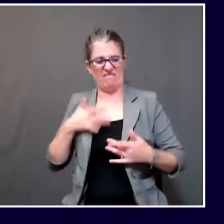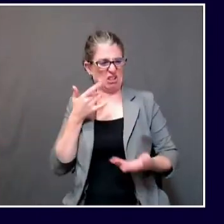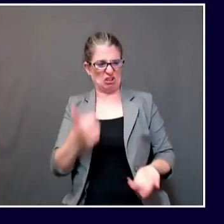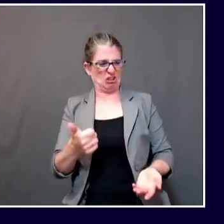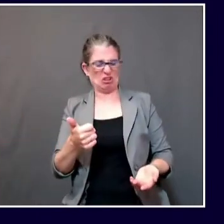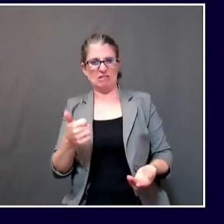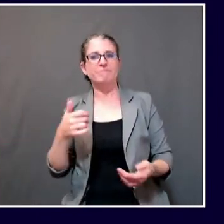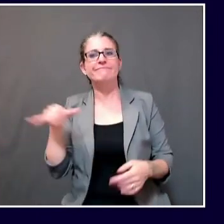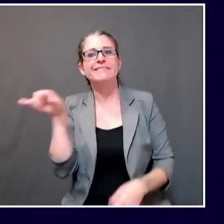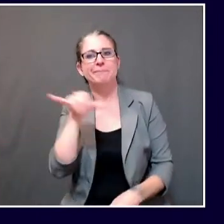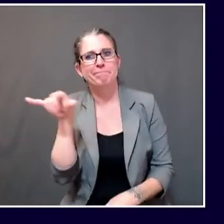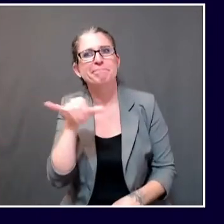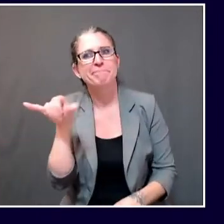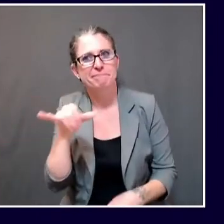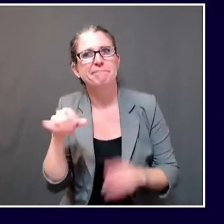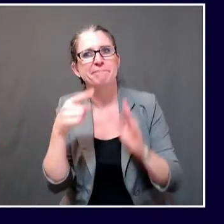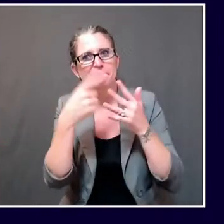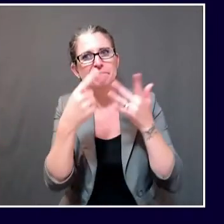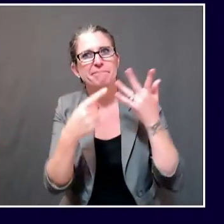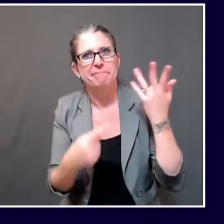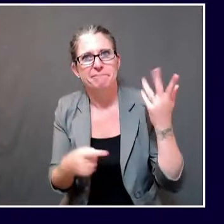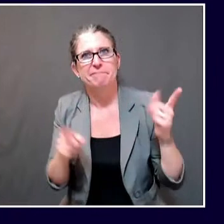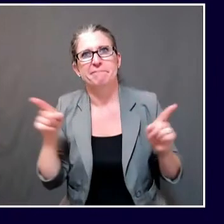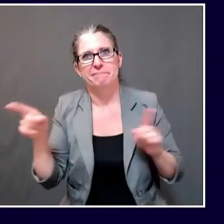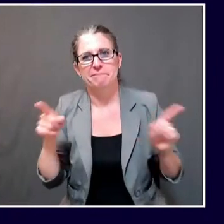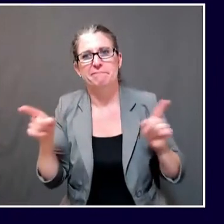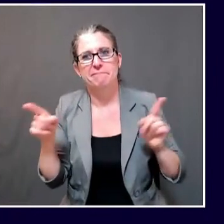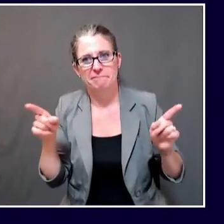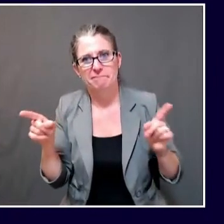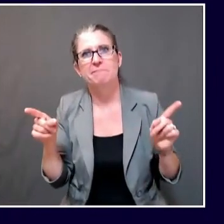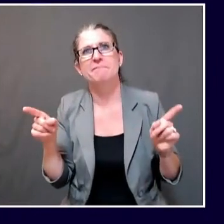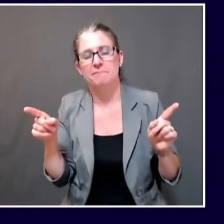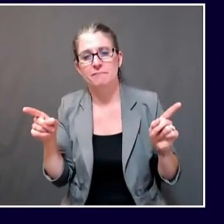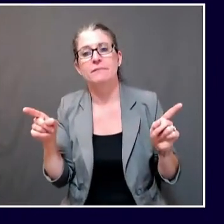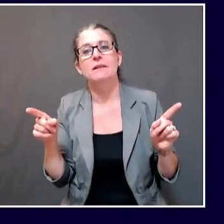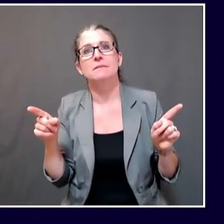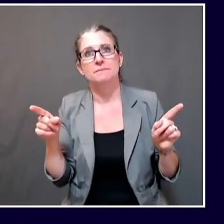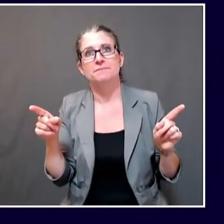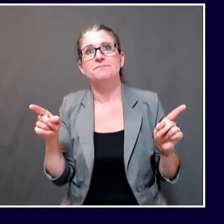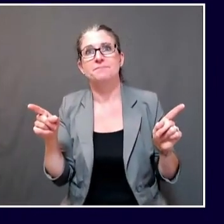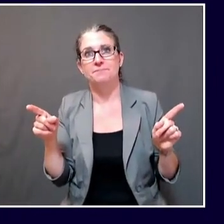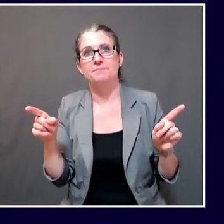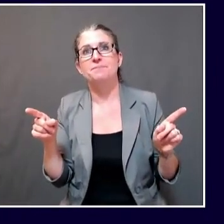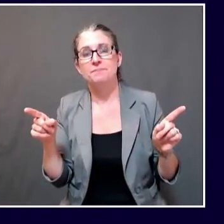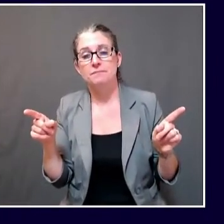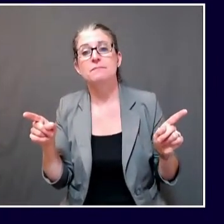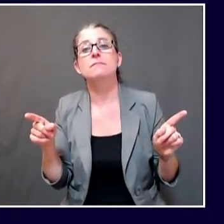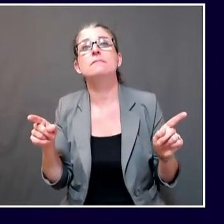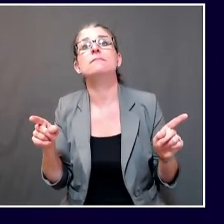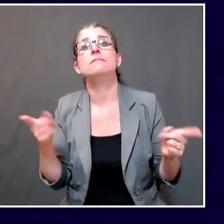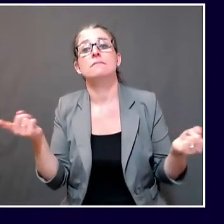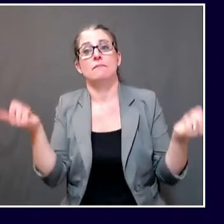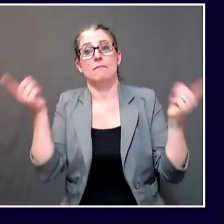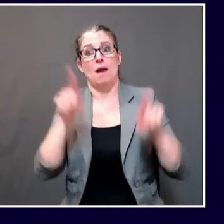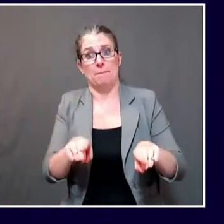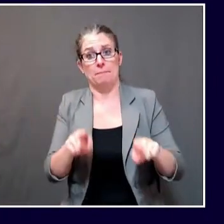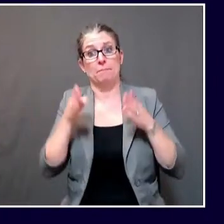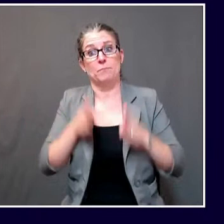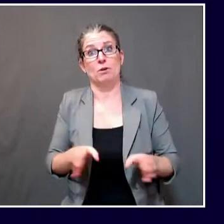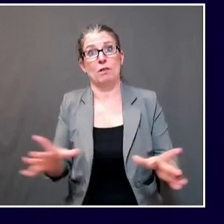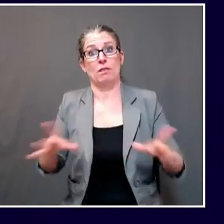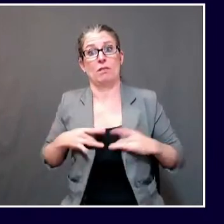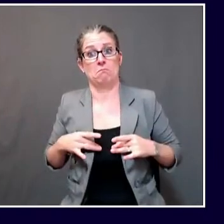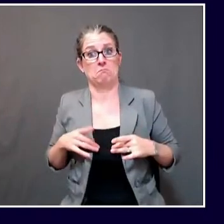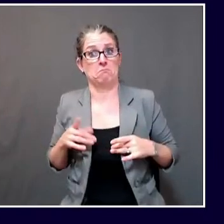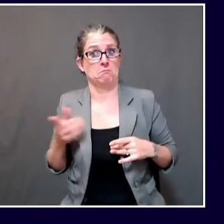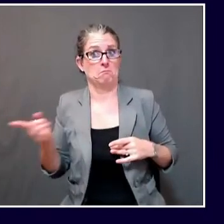being in close proximity for long periods of time, that is to say duration and density, those same conditions